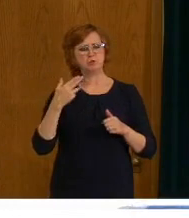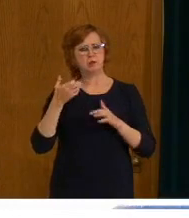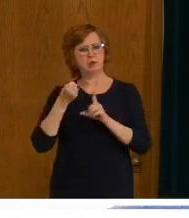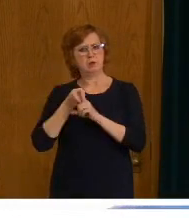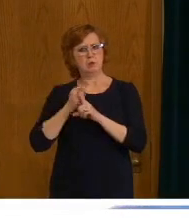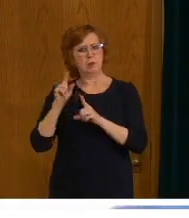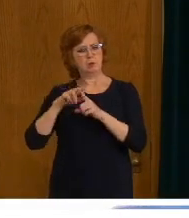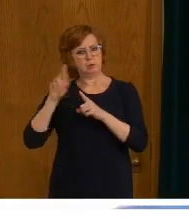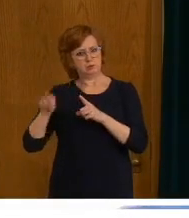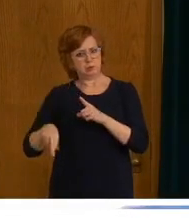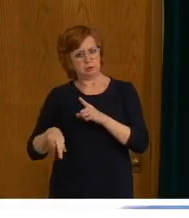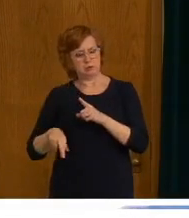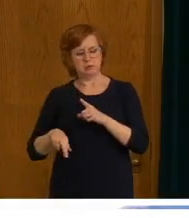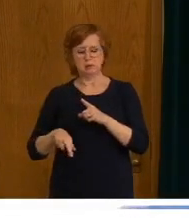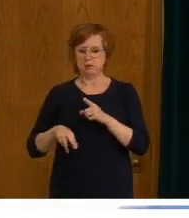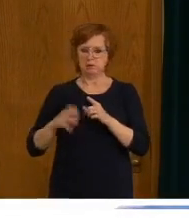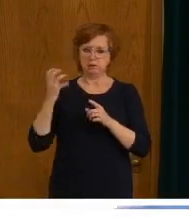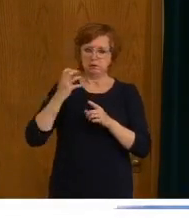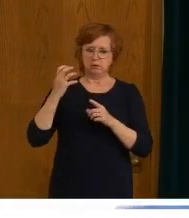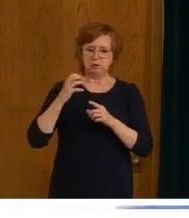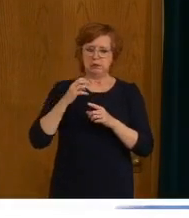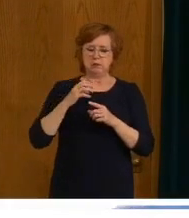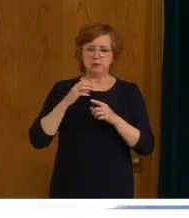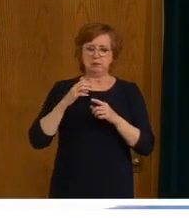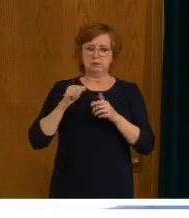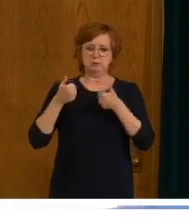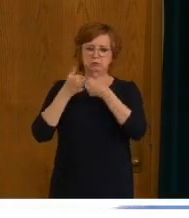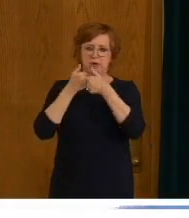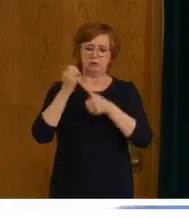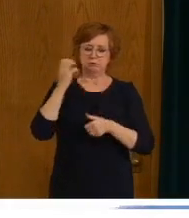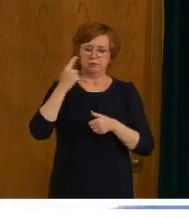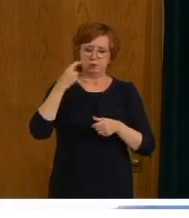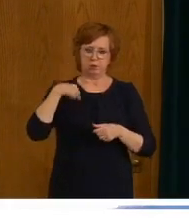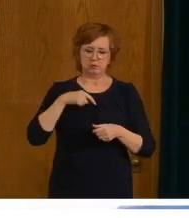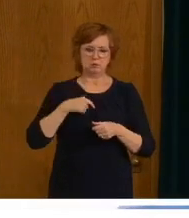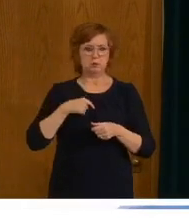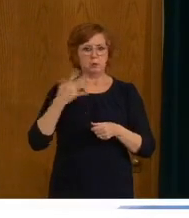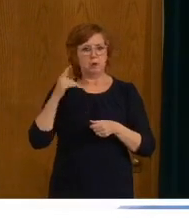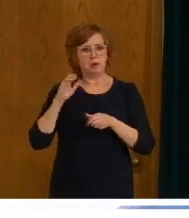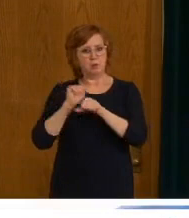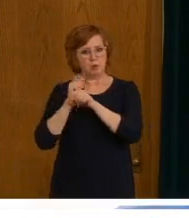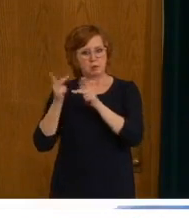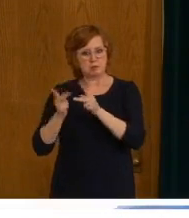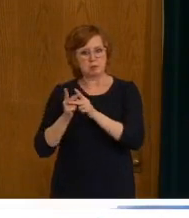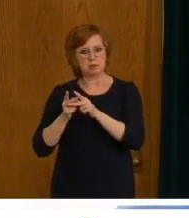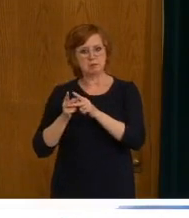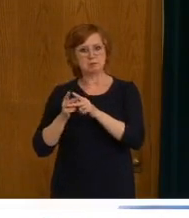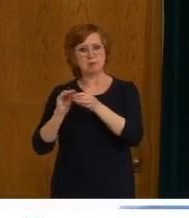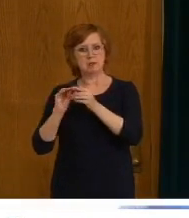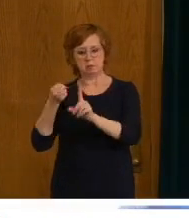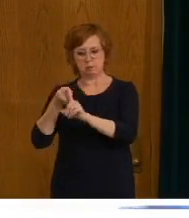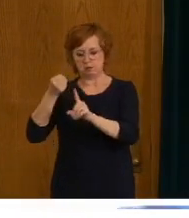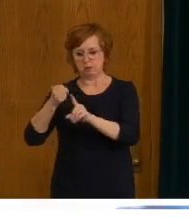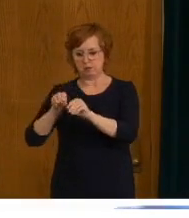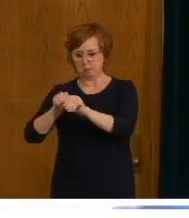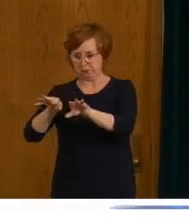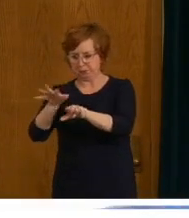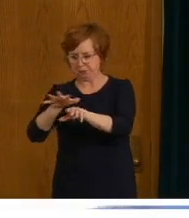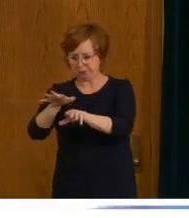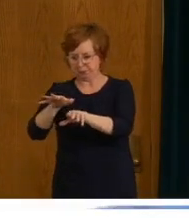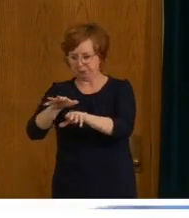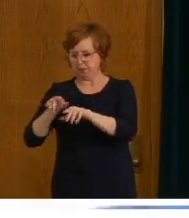because we were seeing small clusters in workplaces where, because of more transmissible